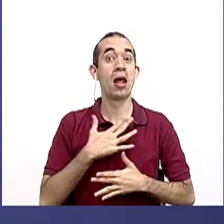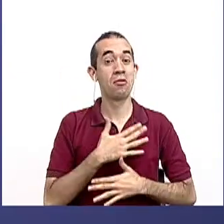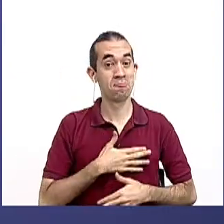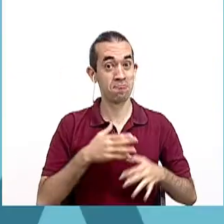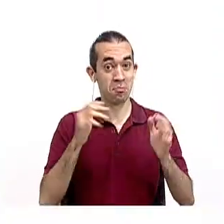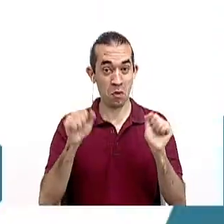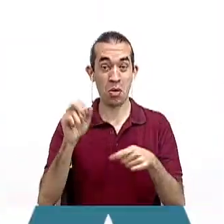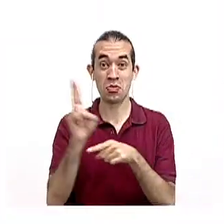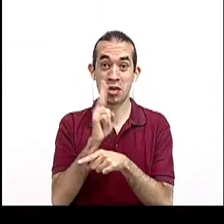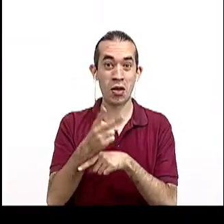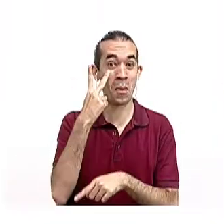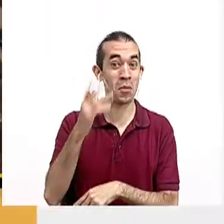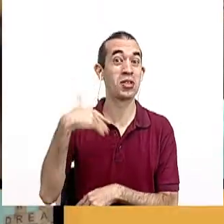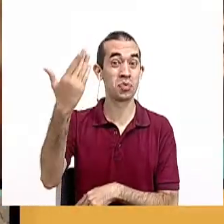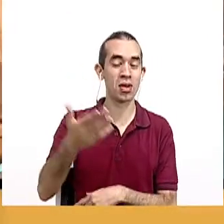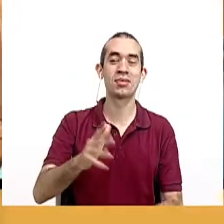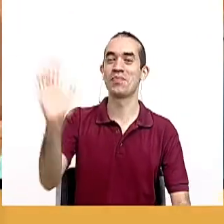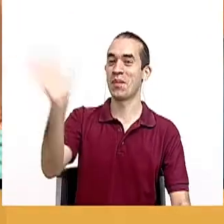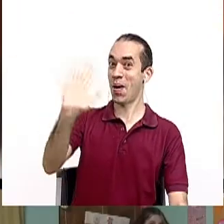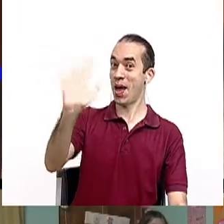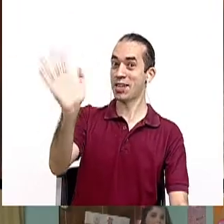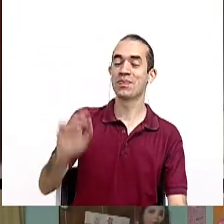Bye.